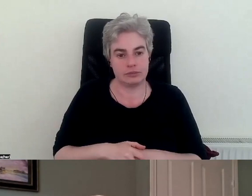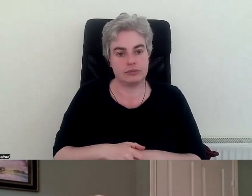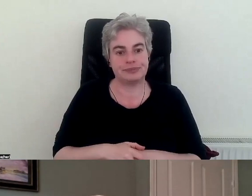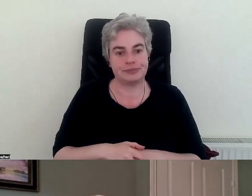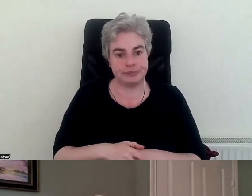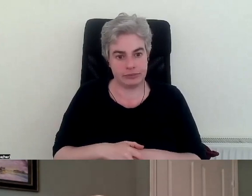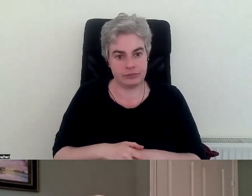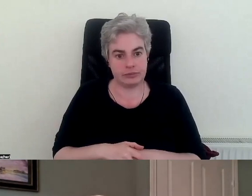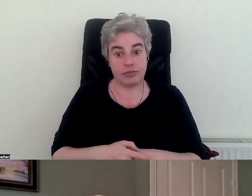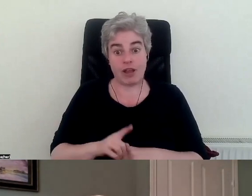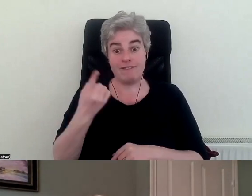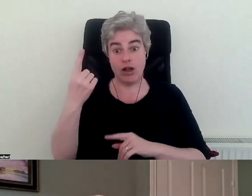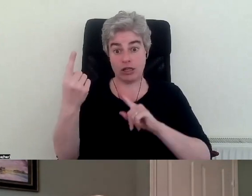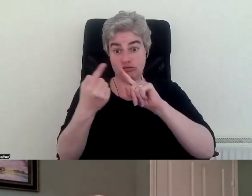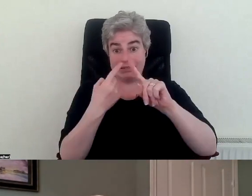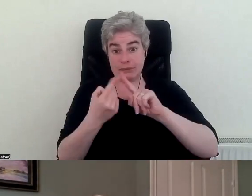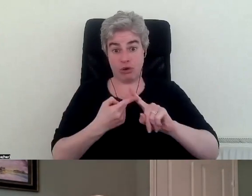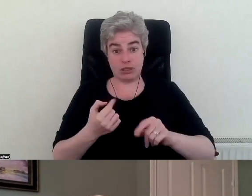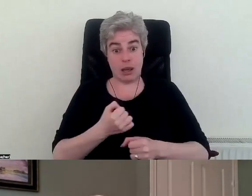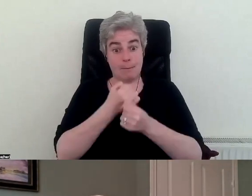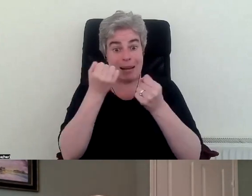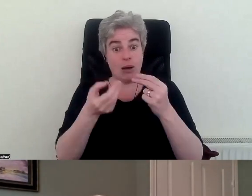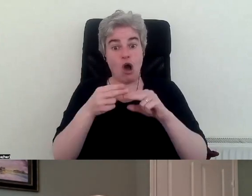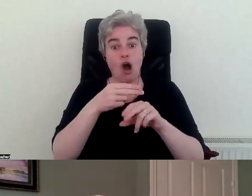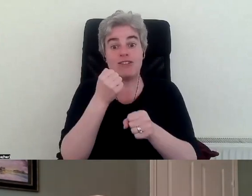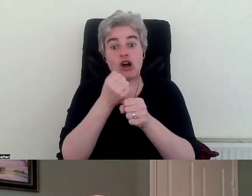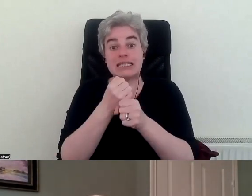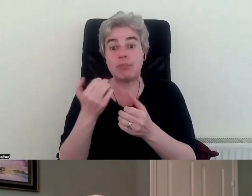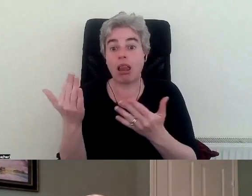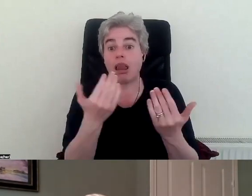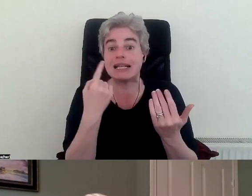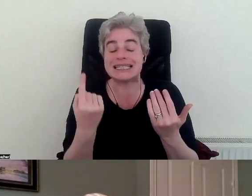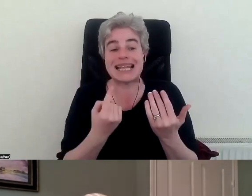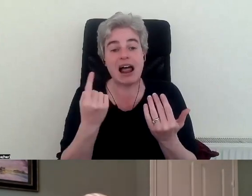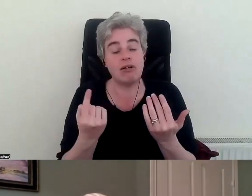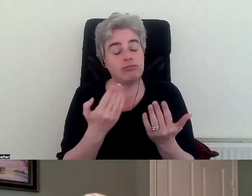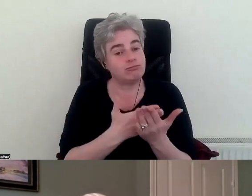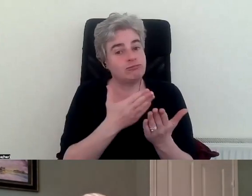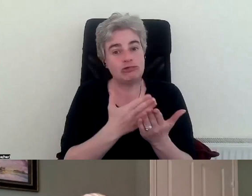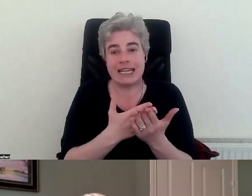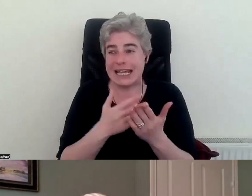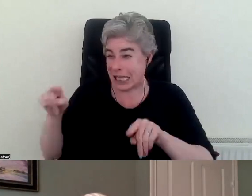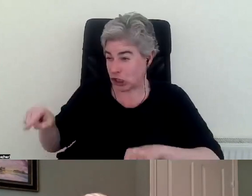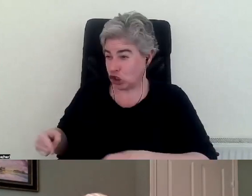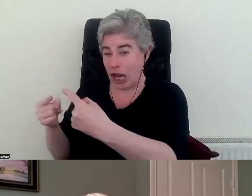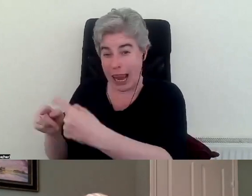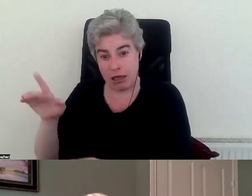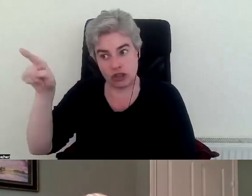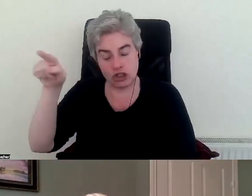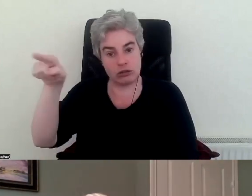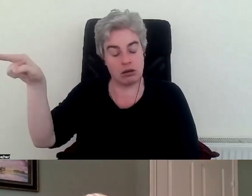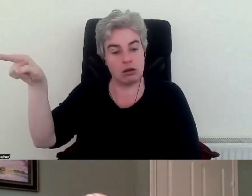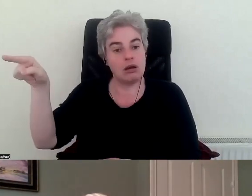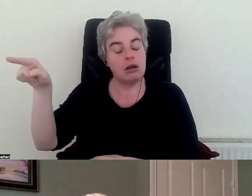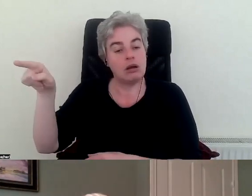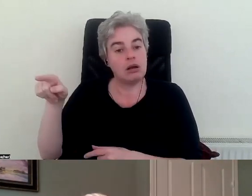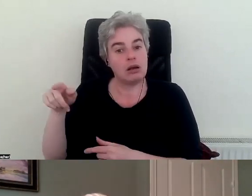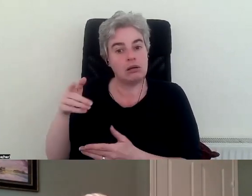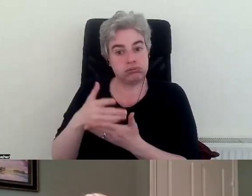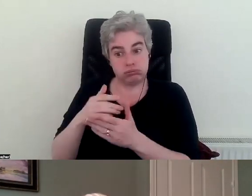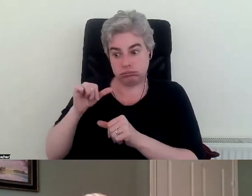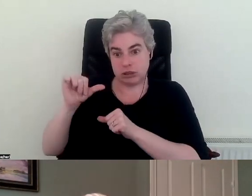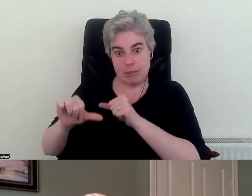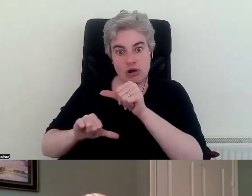first response is, of course, the power of the gospel itself really challenged that very